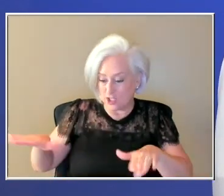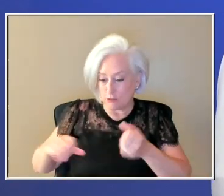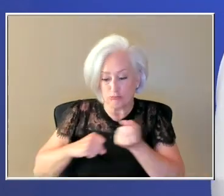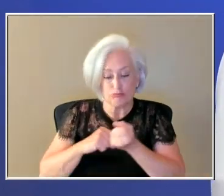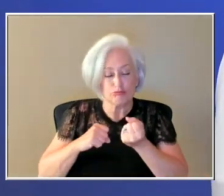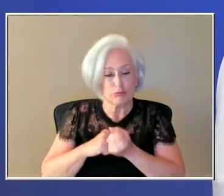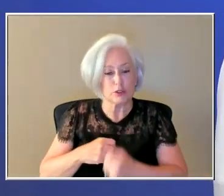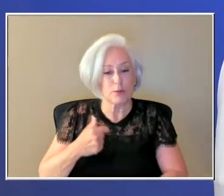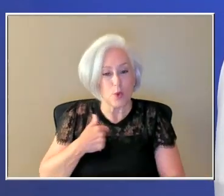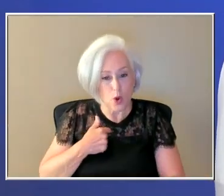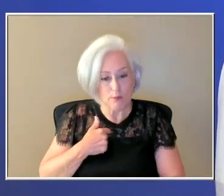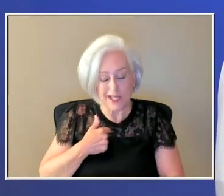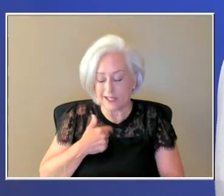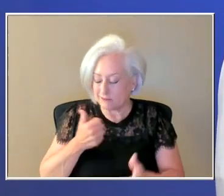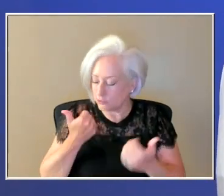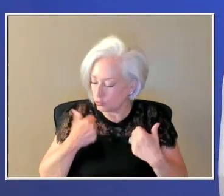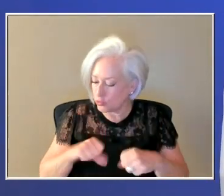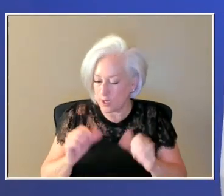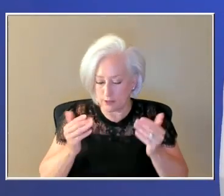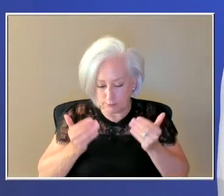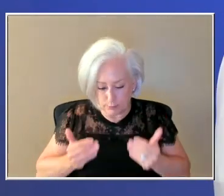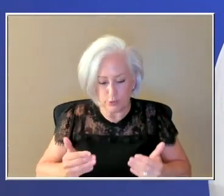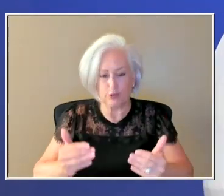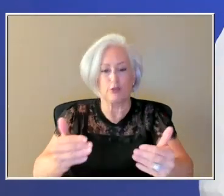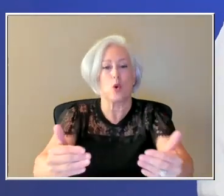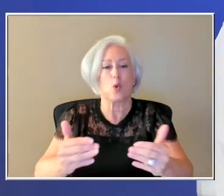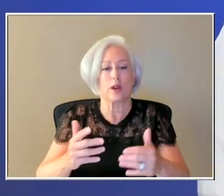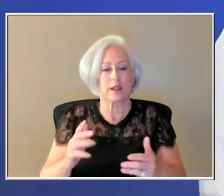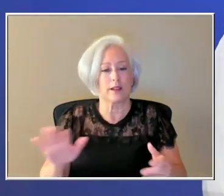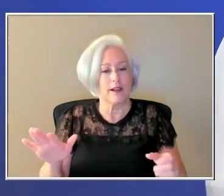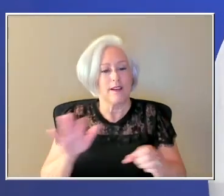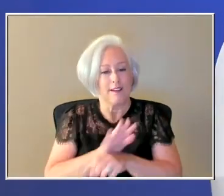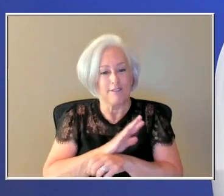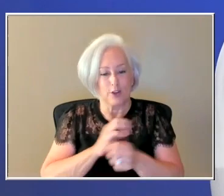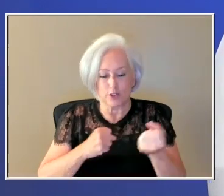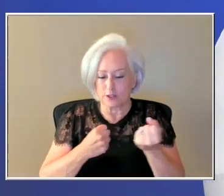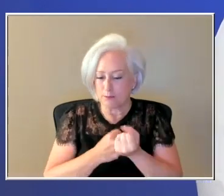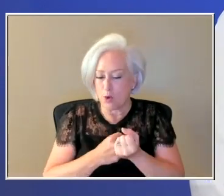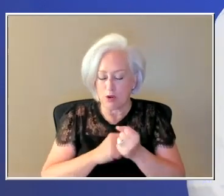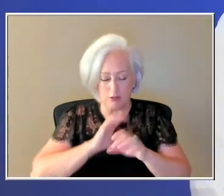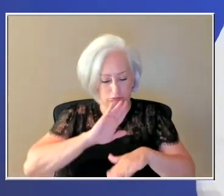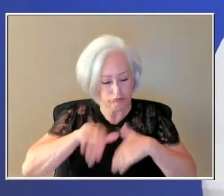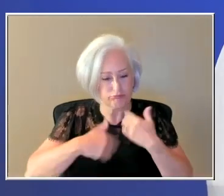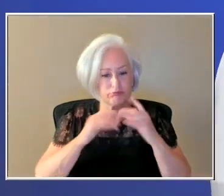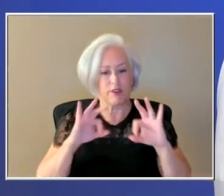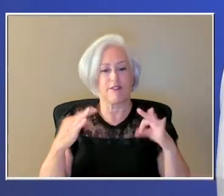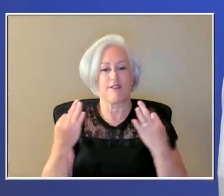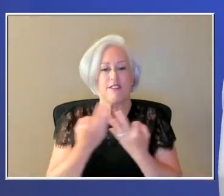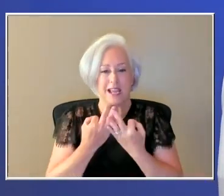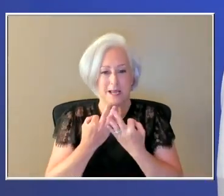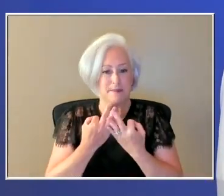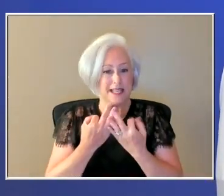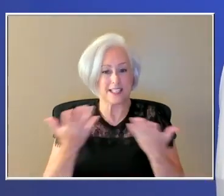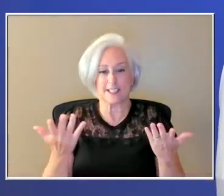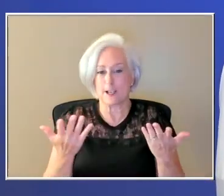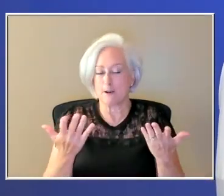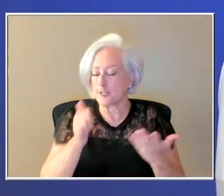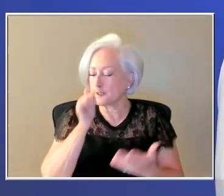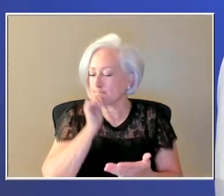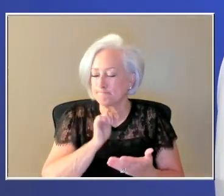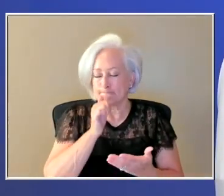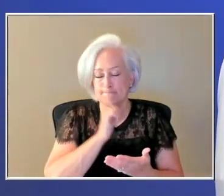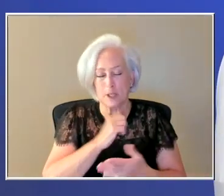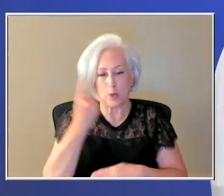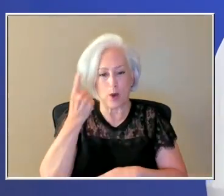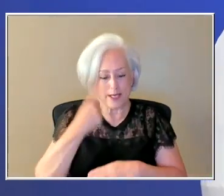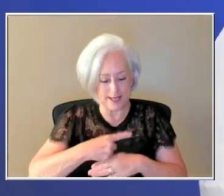moving forward, and I had full support of them and my whole family, and so it was just taking it one day at a time and just trying to get a little bit